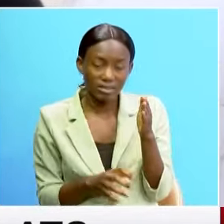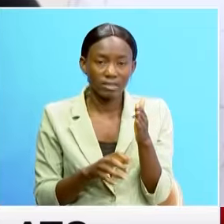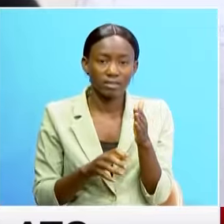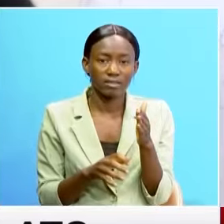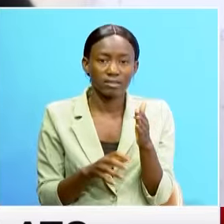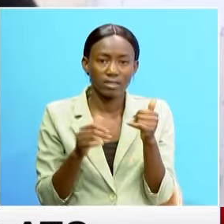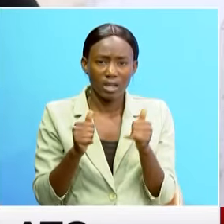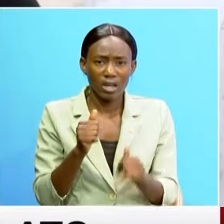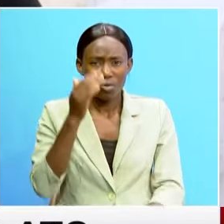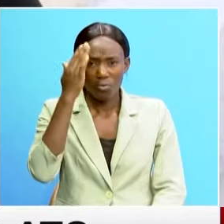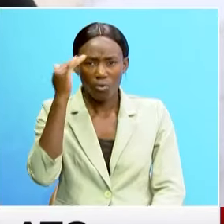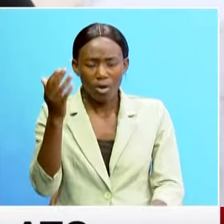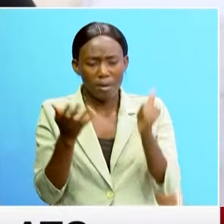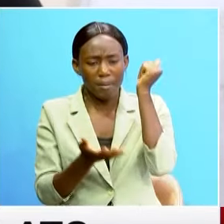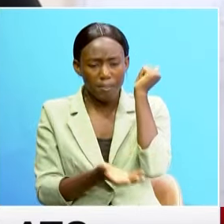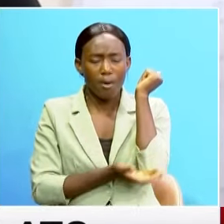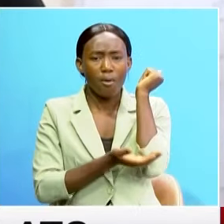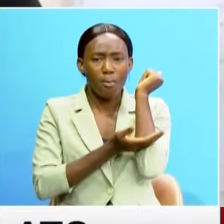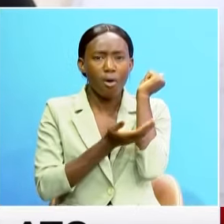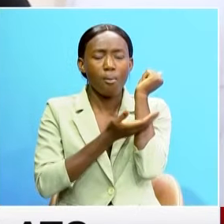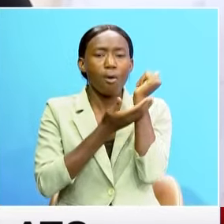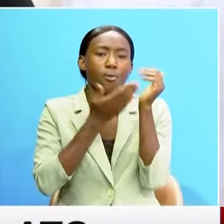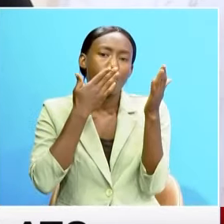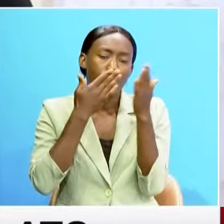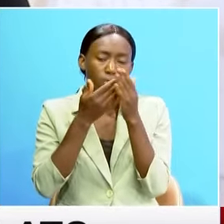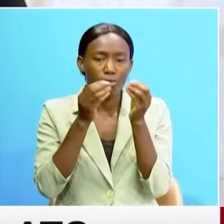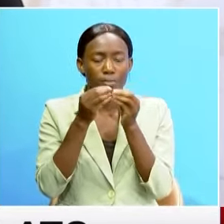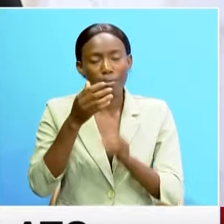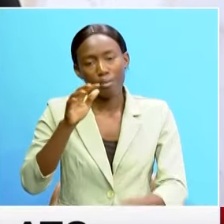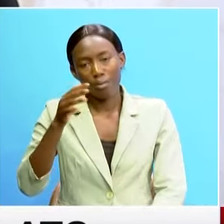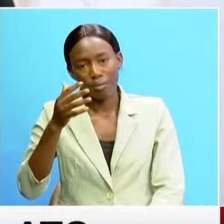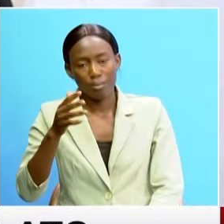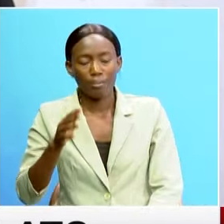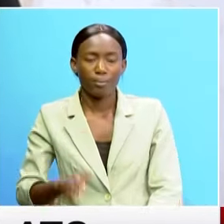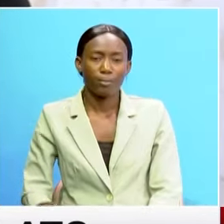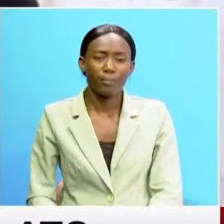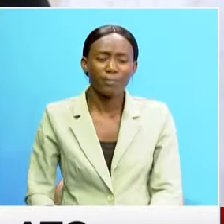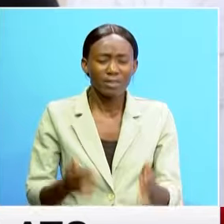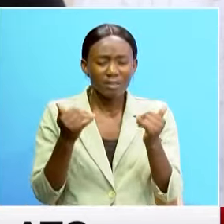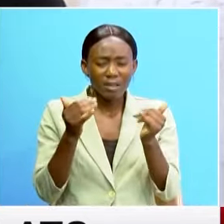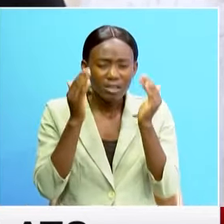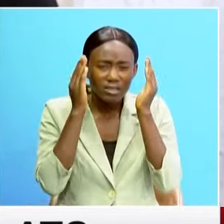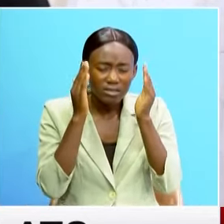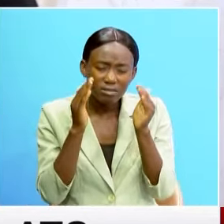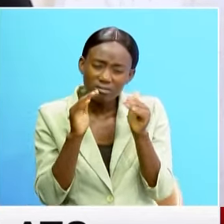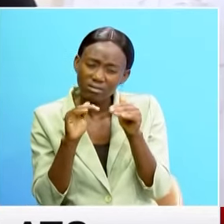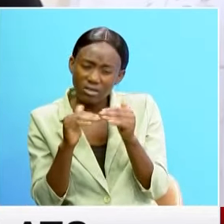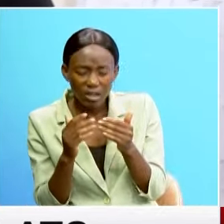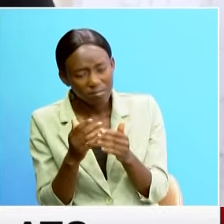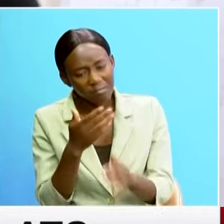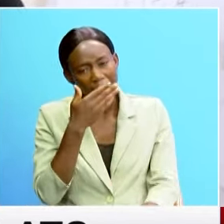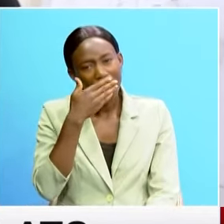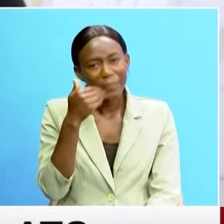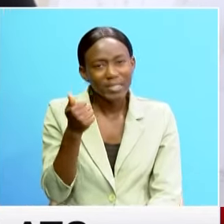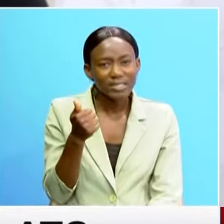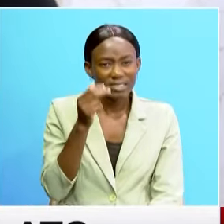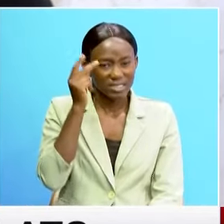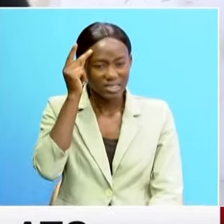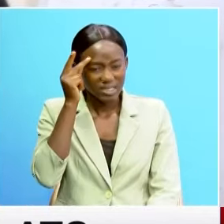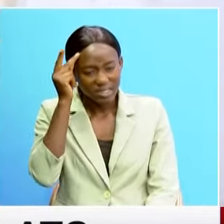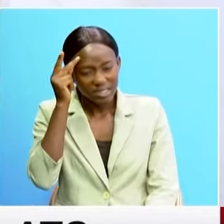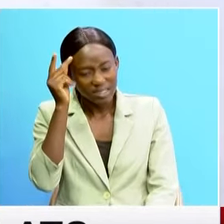for enhancement of resilience. So we want to see how best we can tap into nature-based solutions, or we